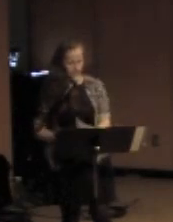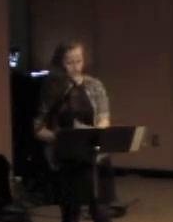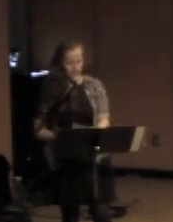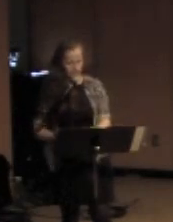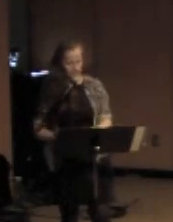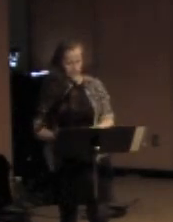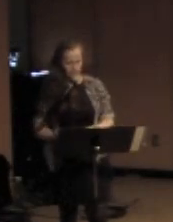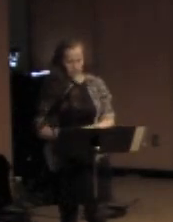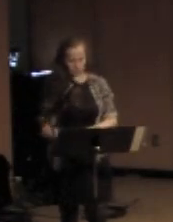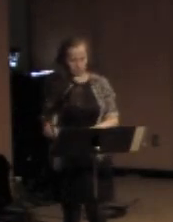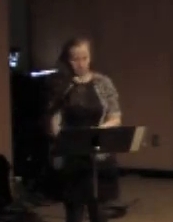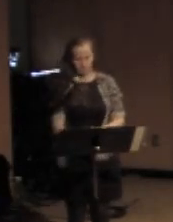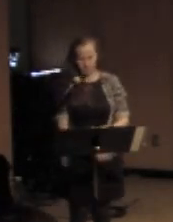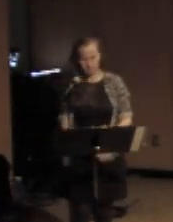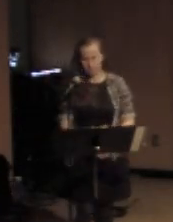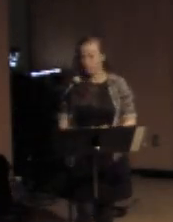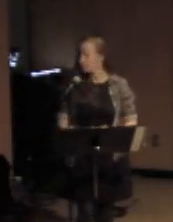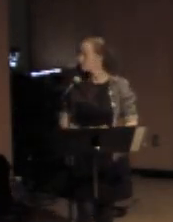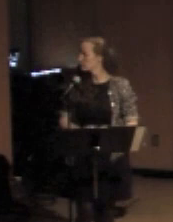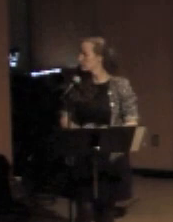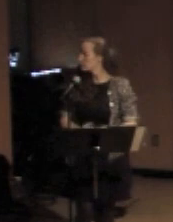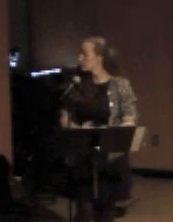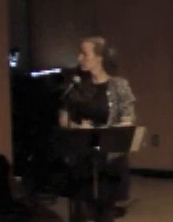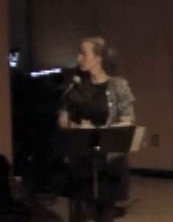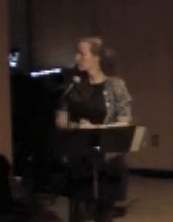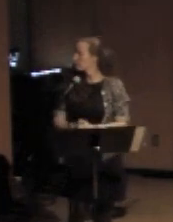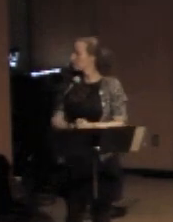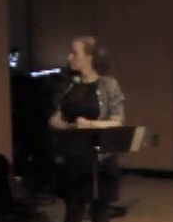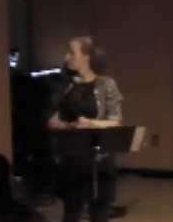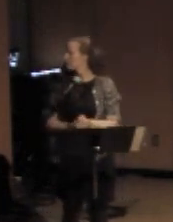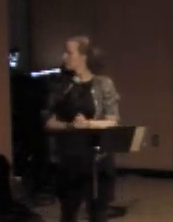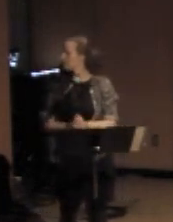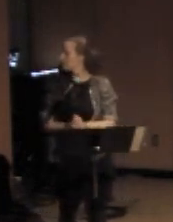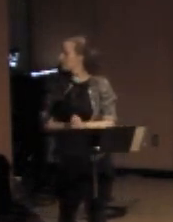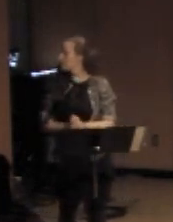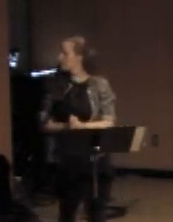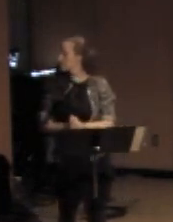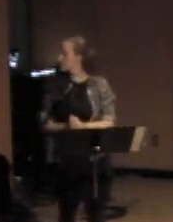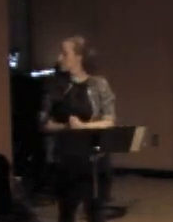the sideboard and the young man opens his eyes and looks at